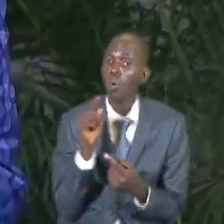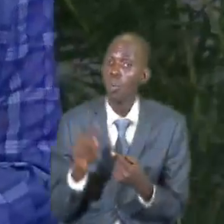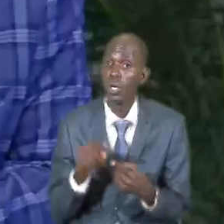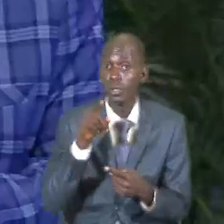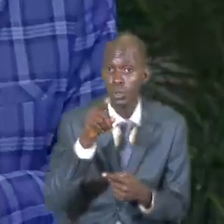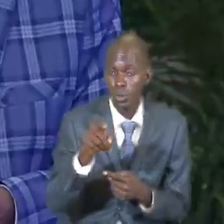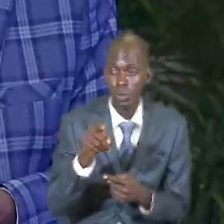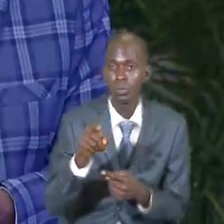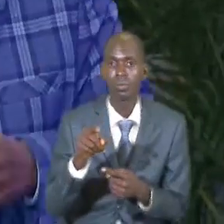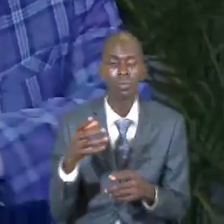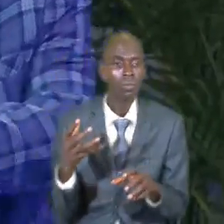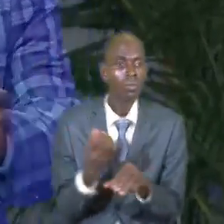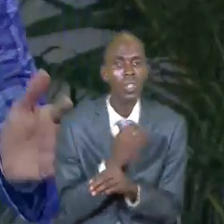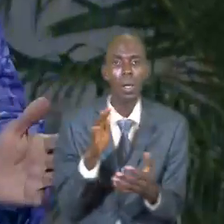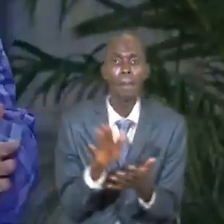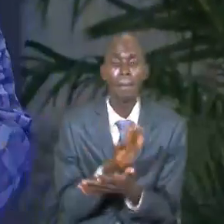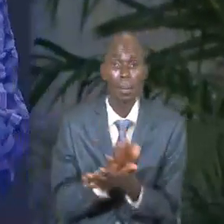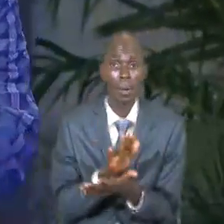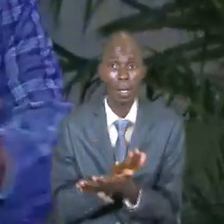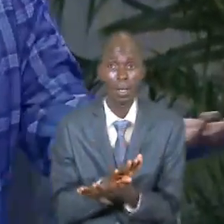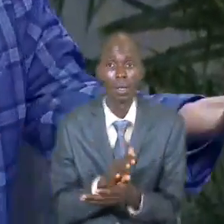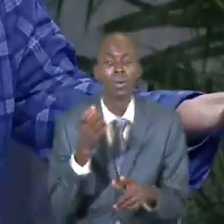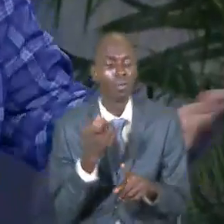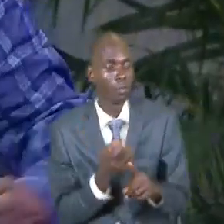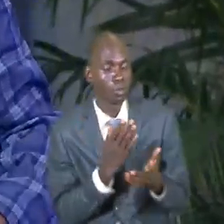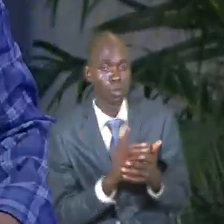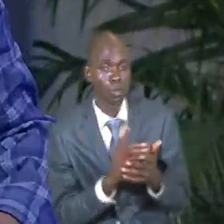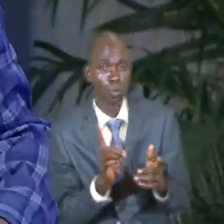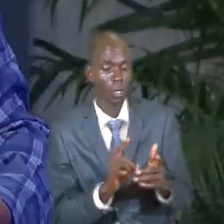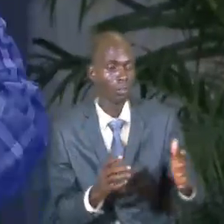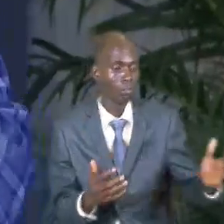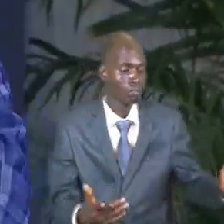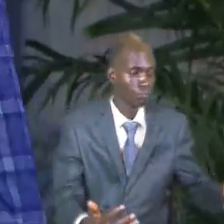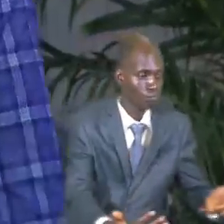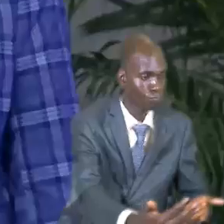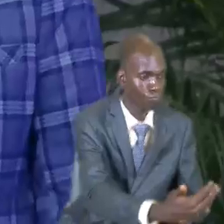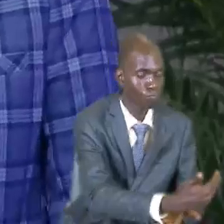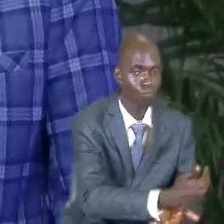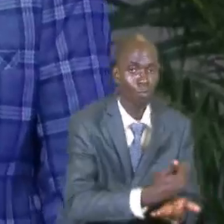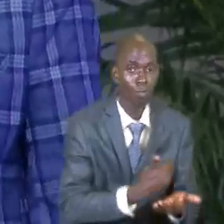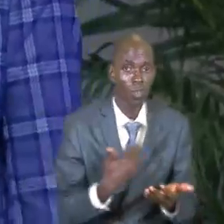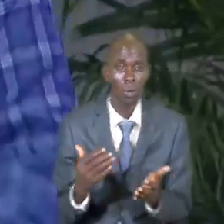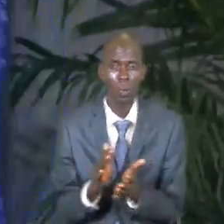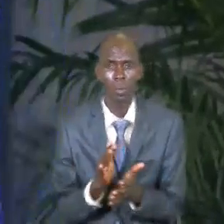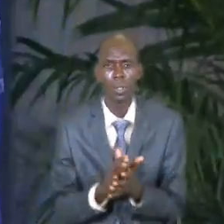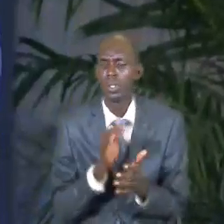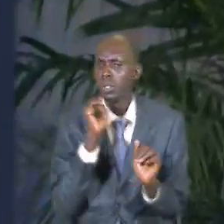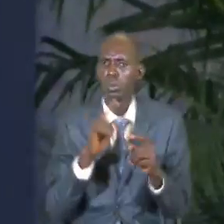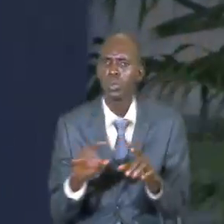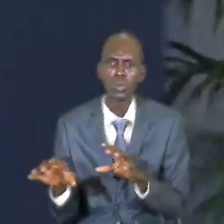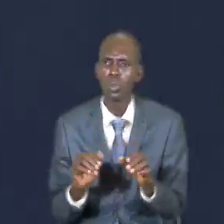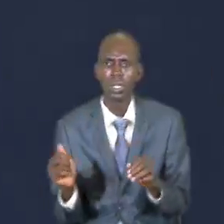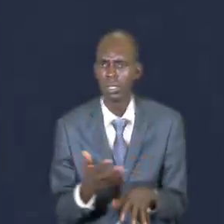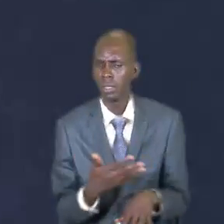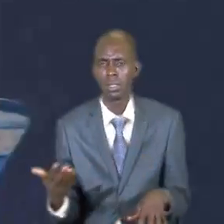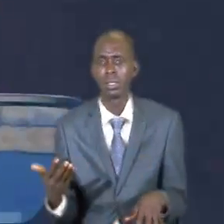from the printing shelves and then you collect them together, you couldn't do anything with them. They are not sellable. And then